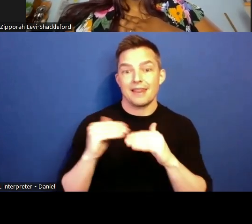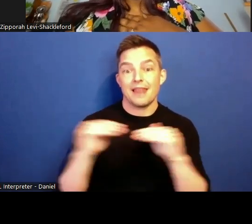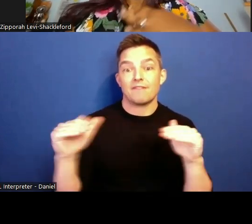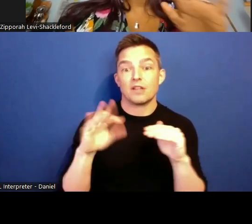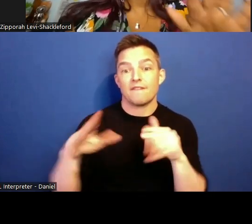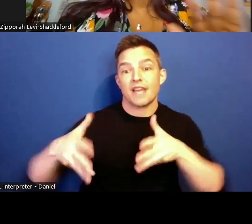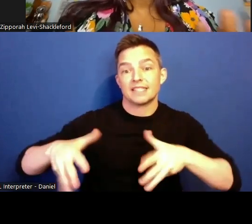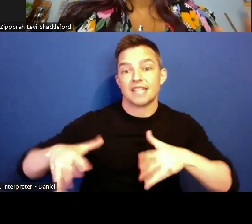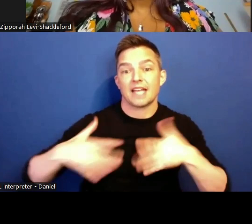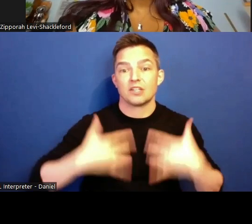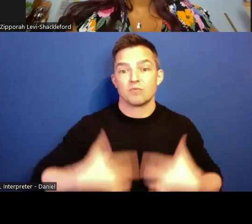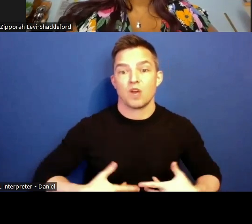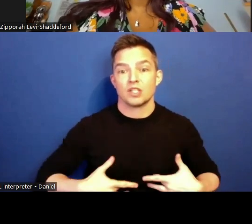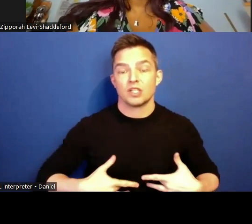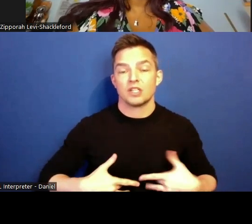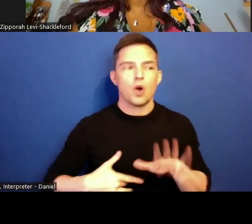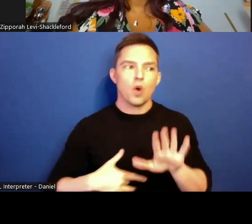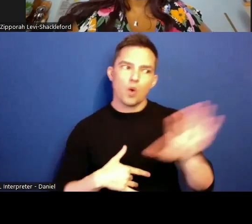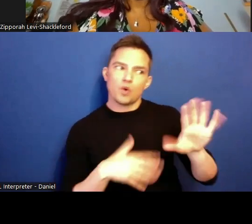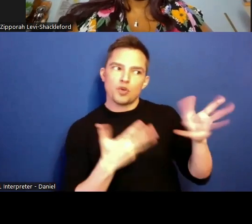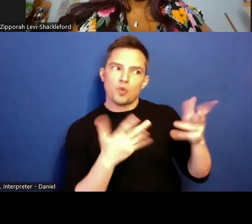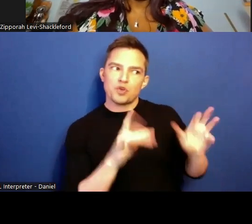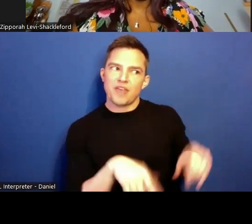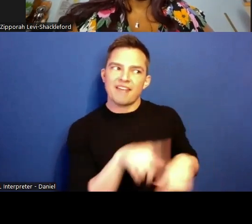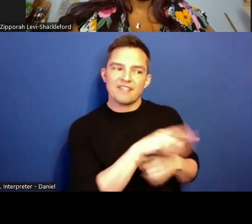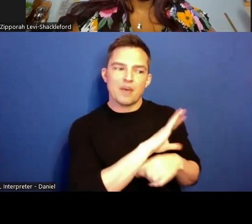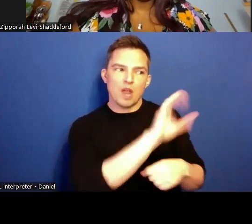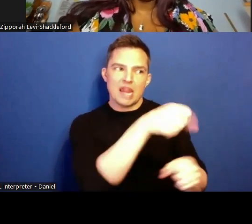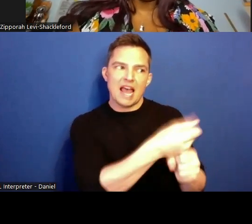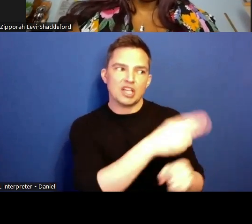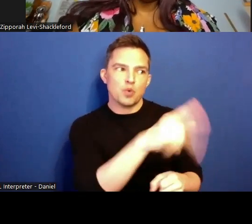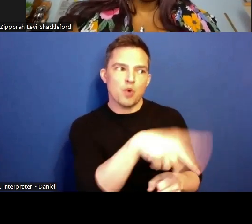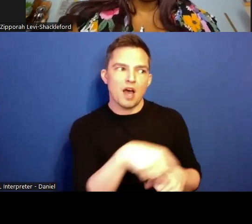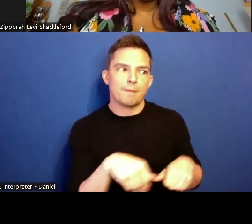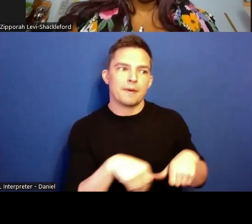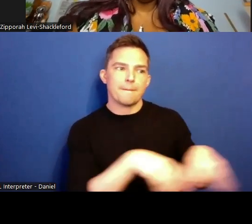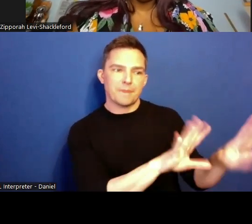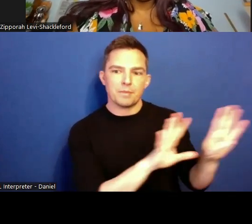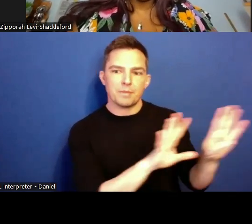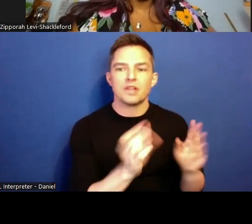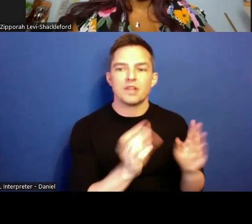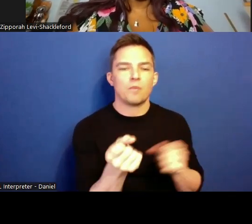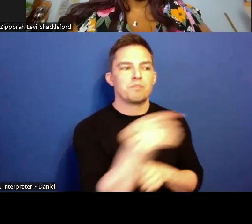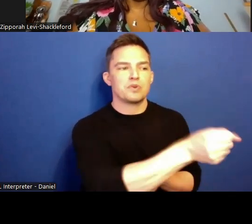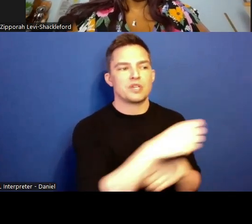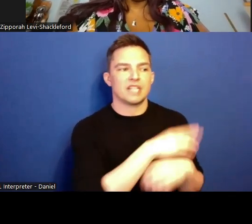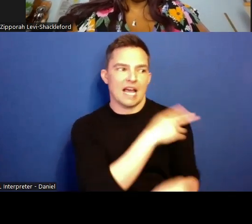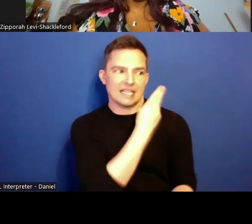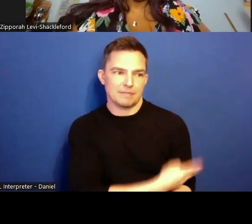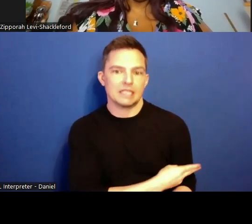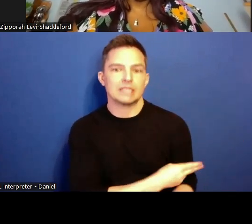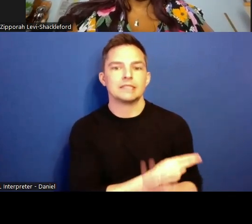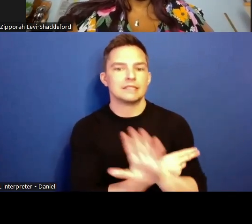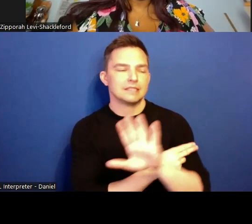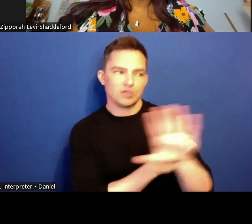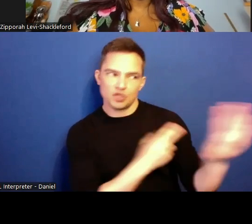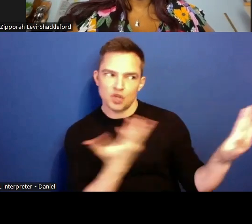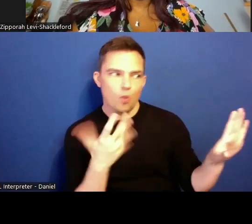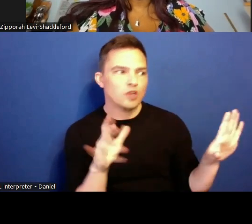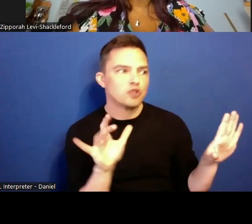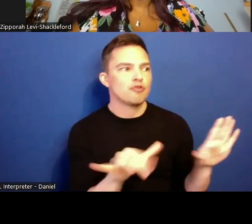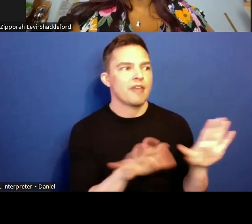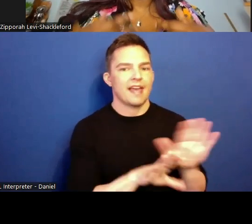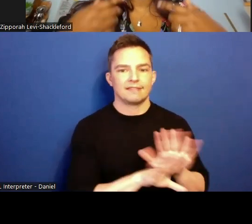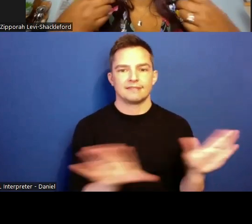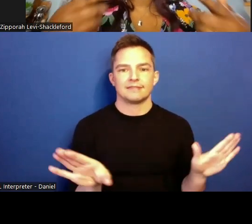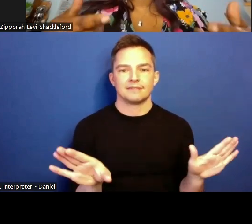depression. You don't want to do that because they're going to lock you up. They're going to want to put you in the hospital. You don't want to do that.